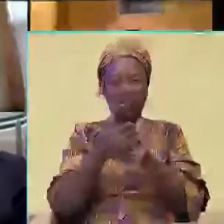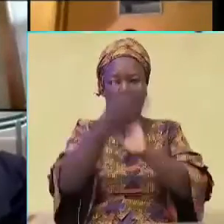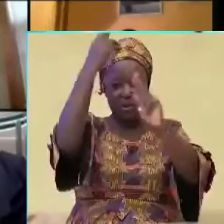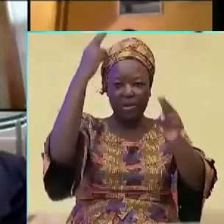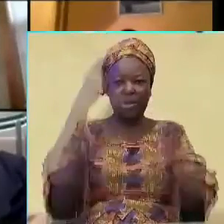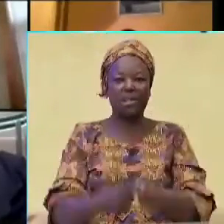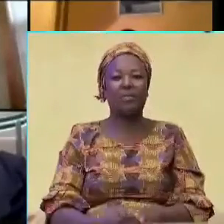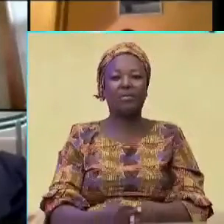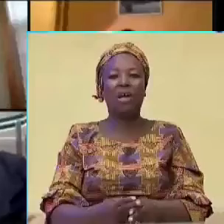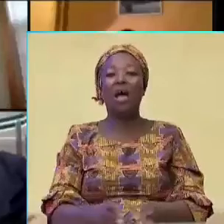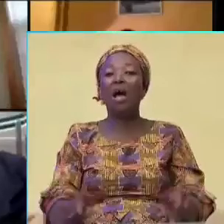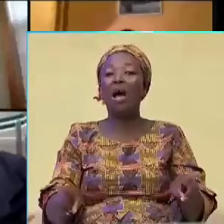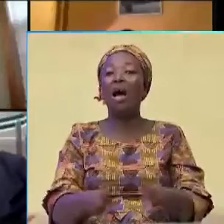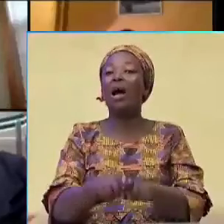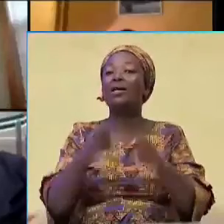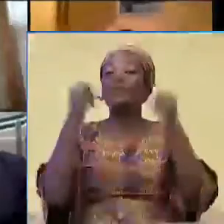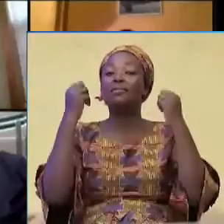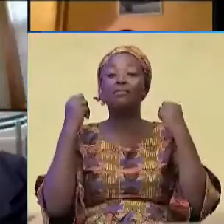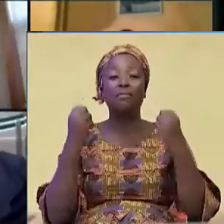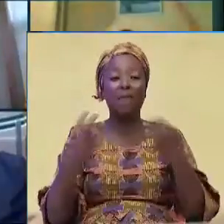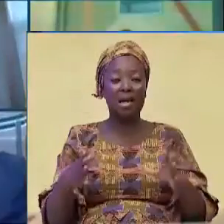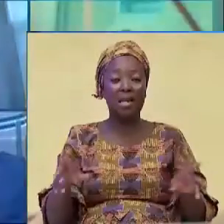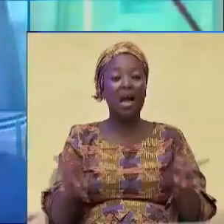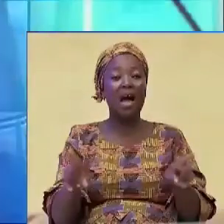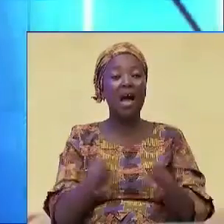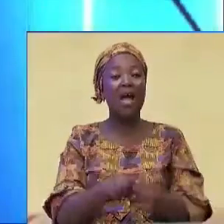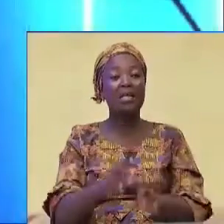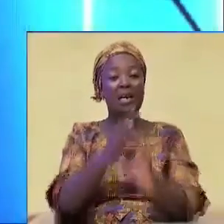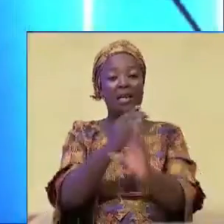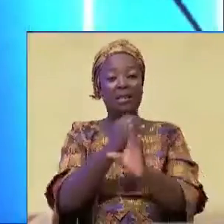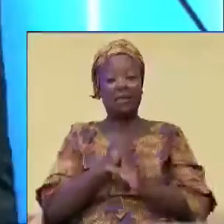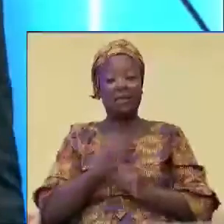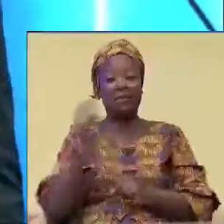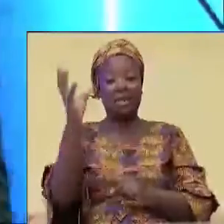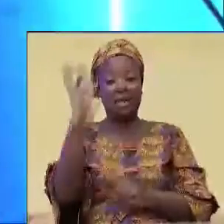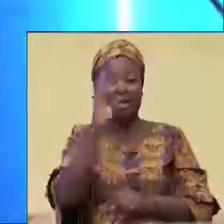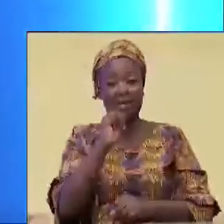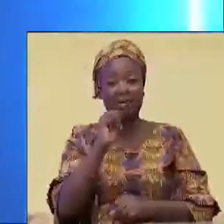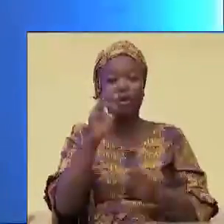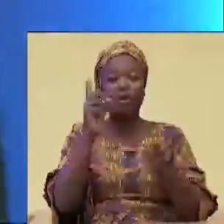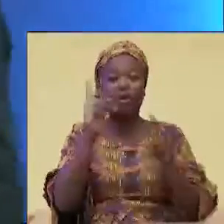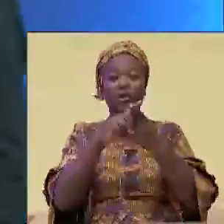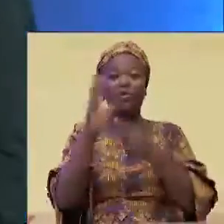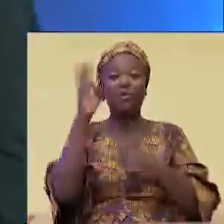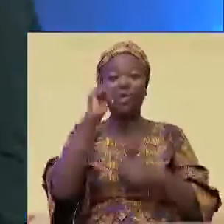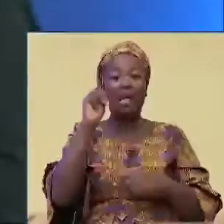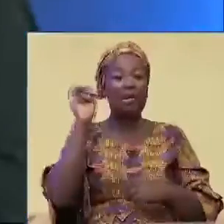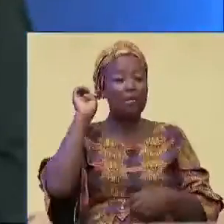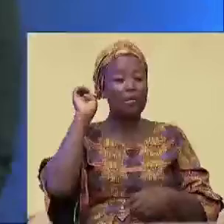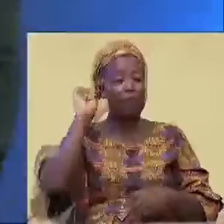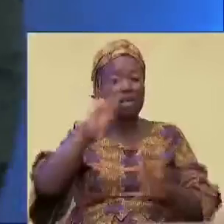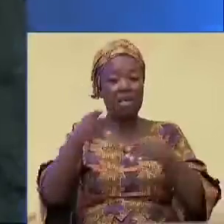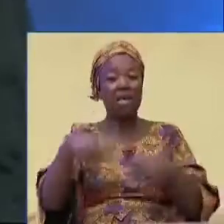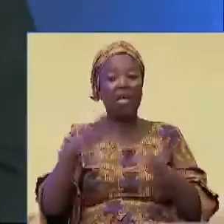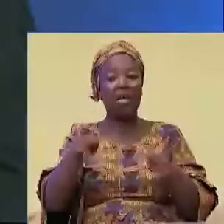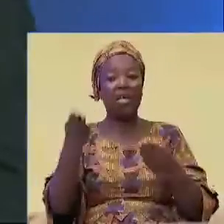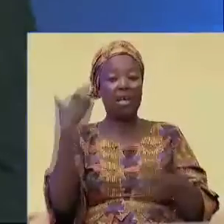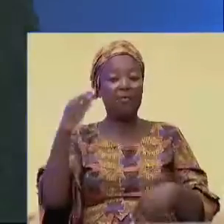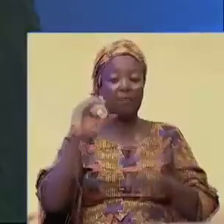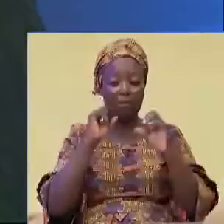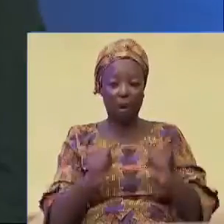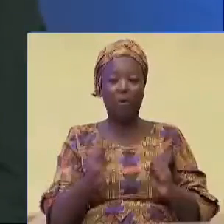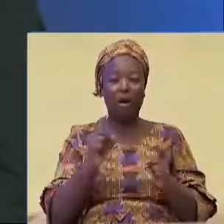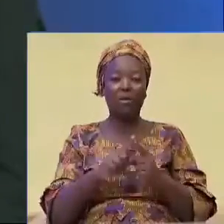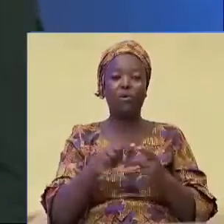salvation will come to you. As many as received him, to them he